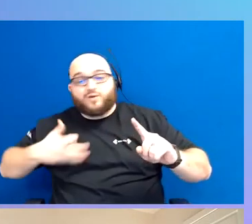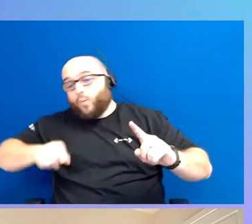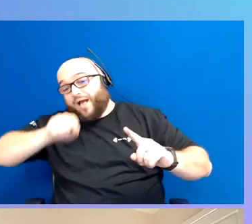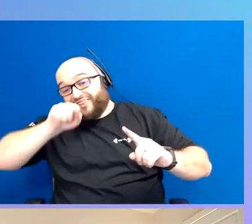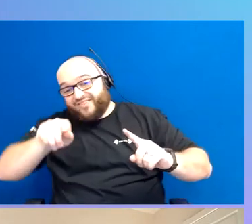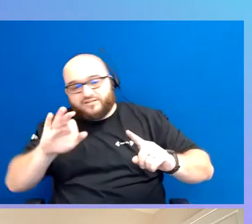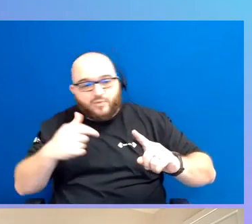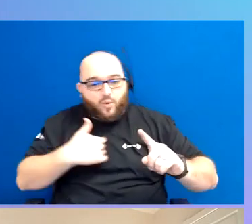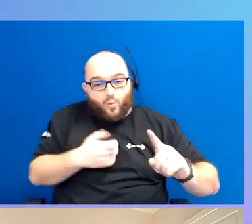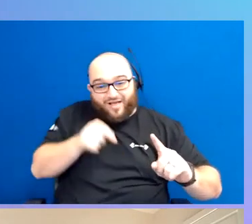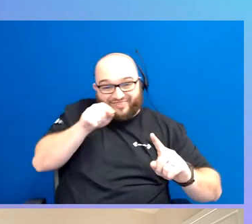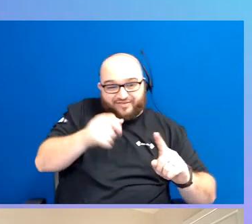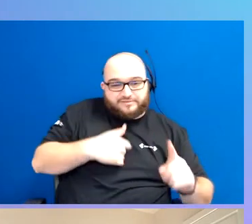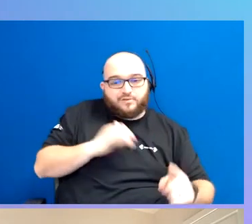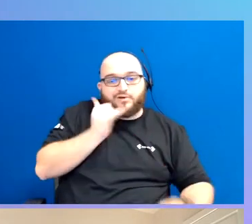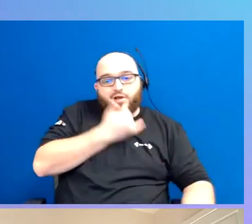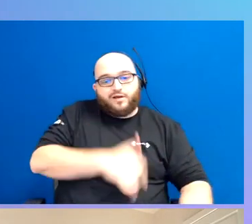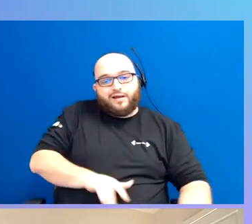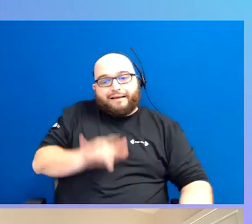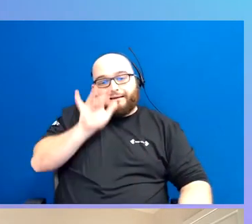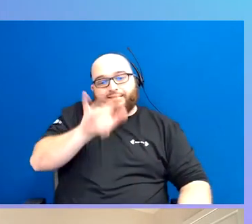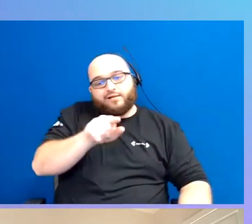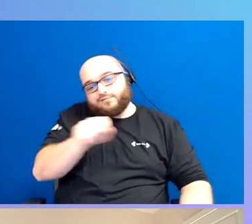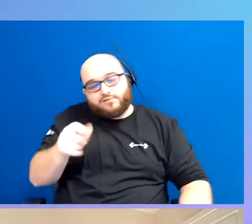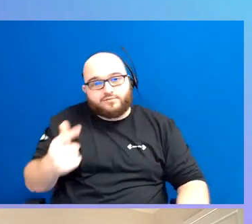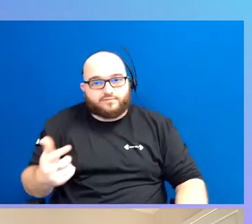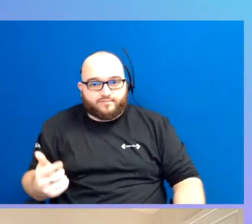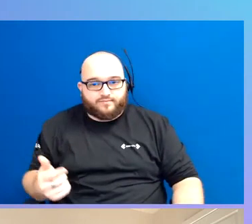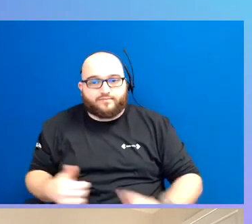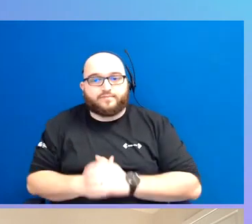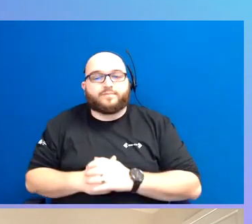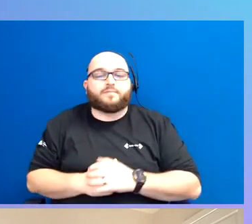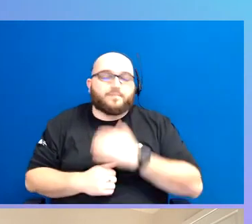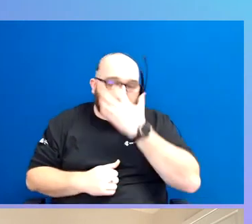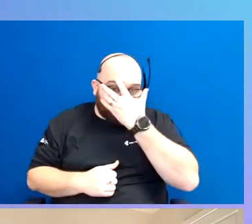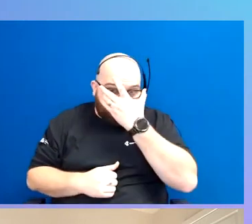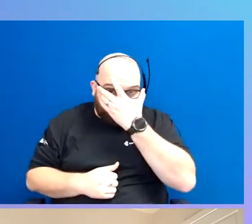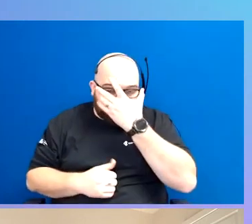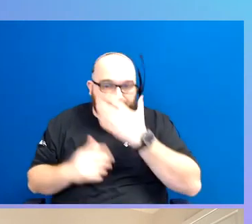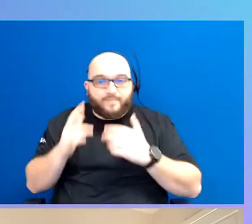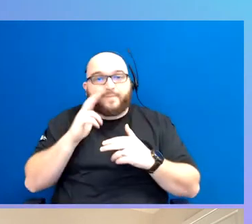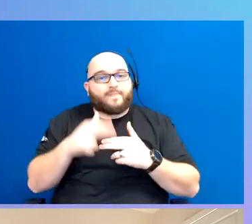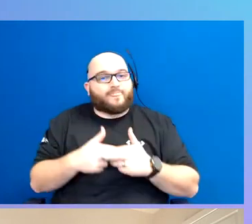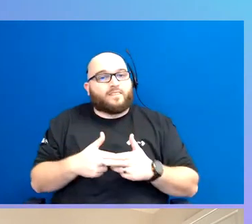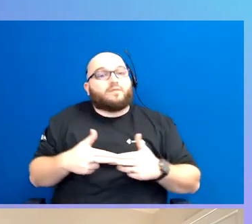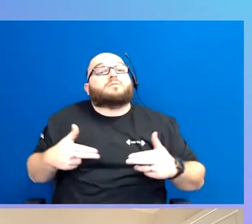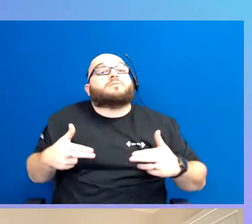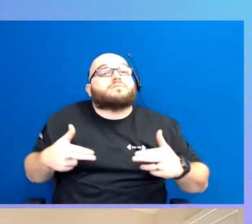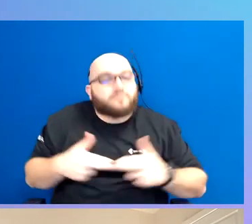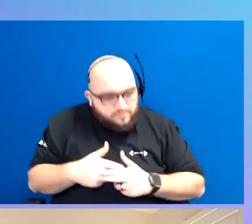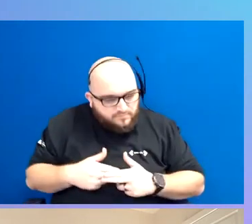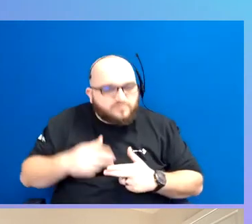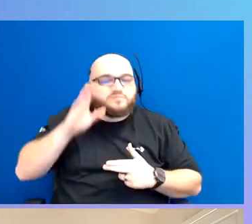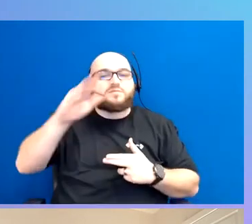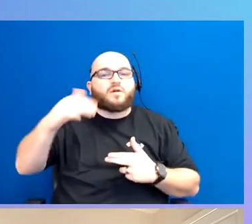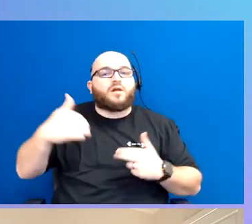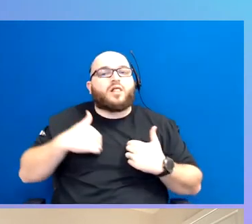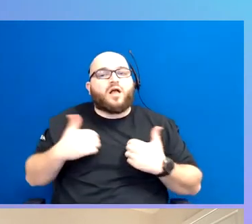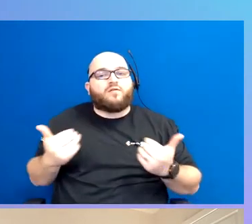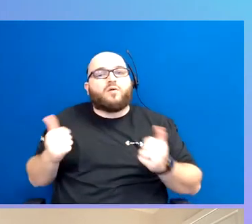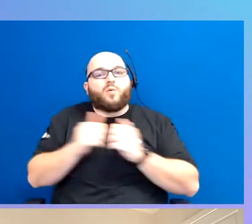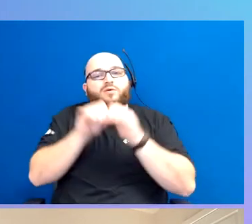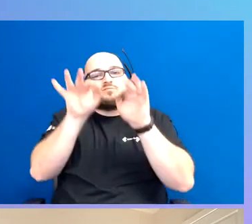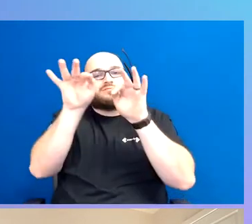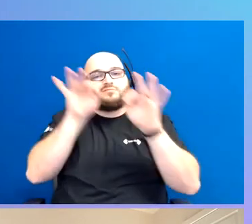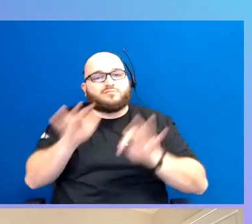on the undesired control. Now, what to do about it? In the next slide, I have a well-explained